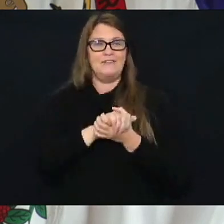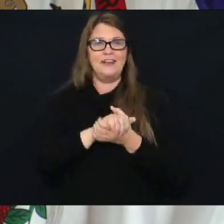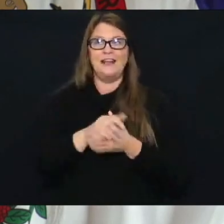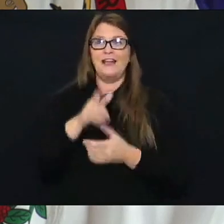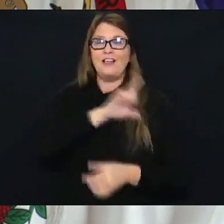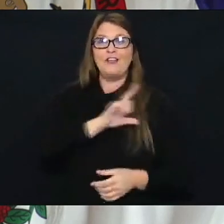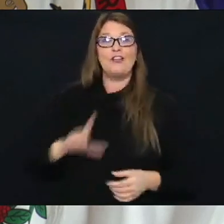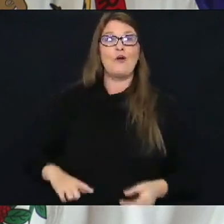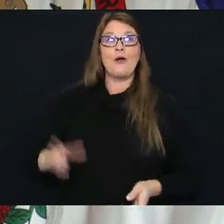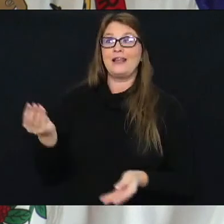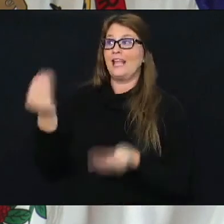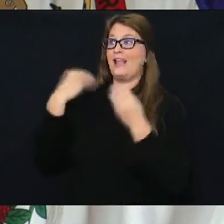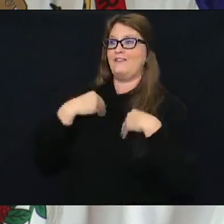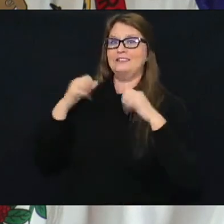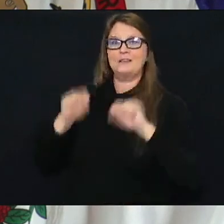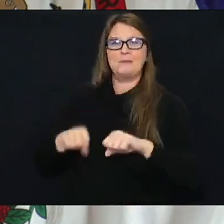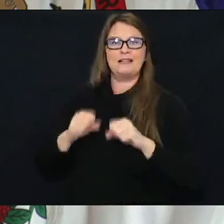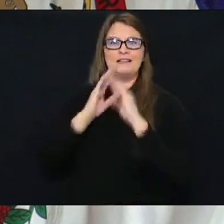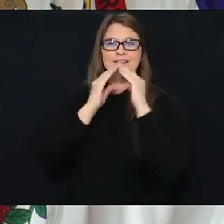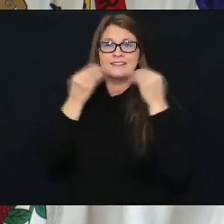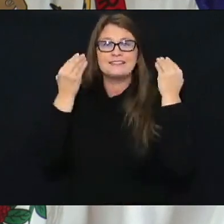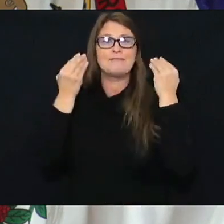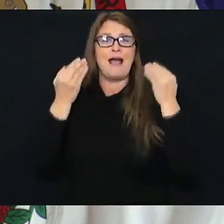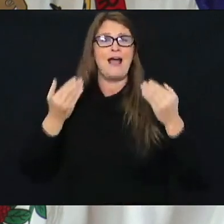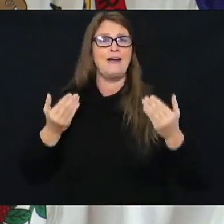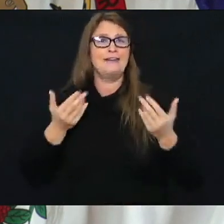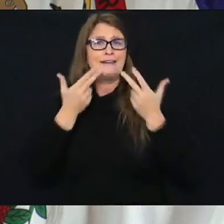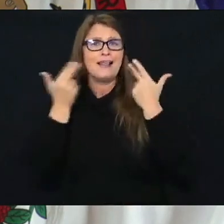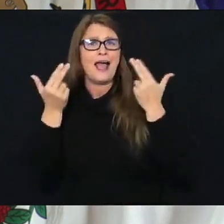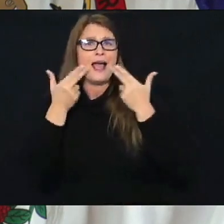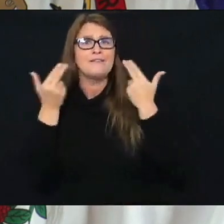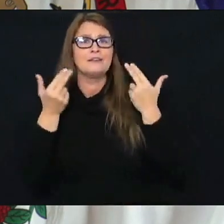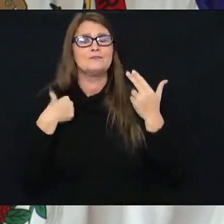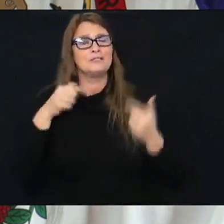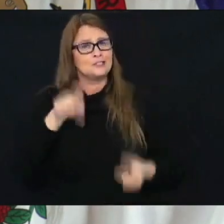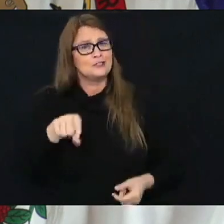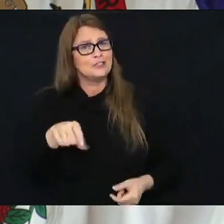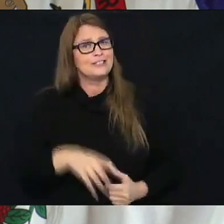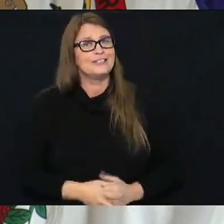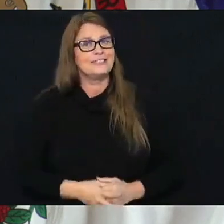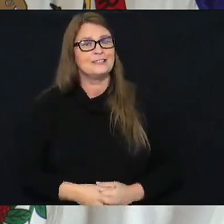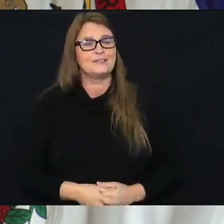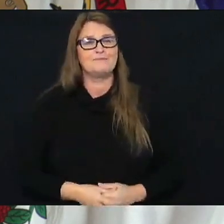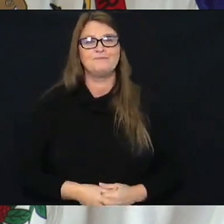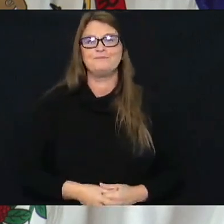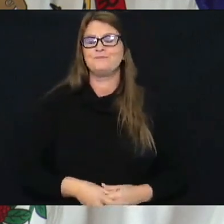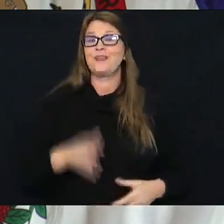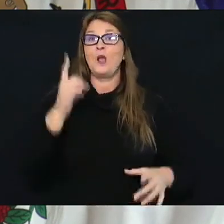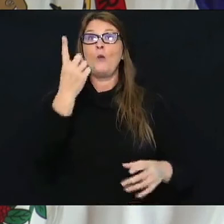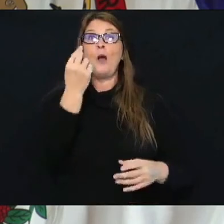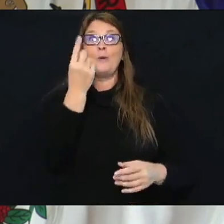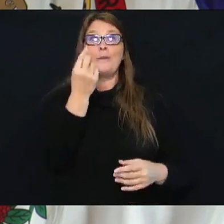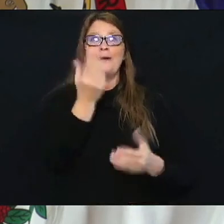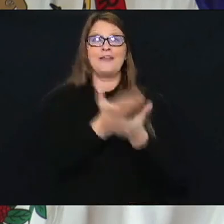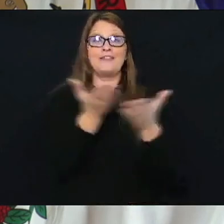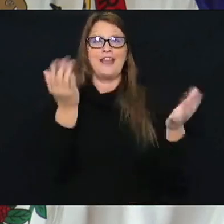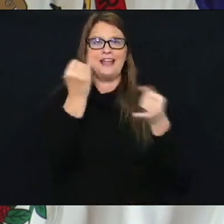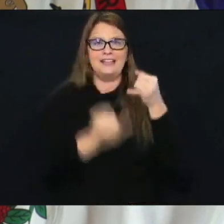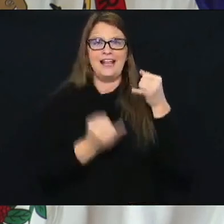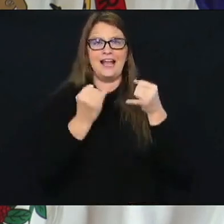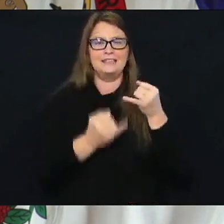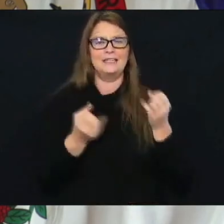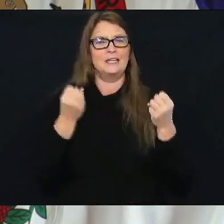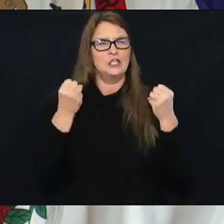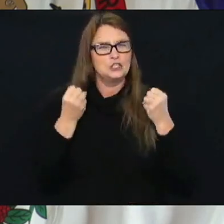gave us the ability to smile and to laugh, and that's what we should do. And the very last of my last, I've gotten so